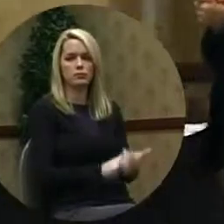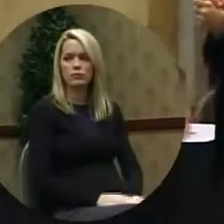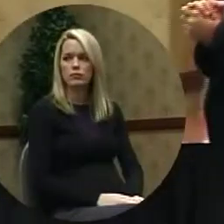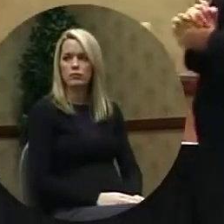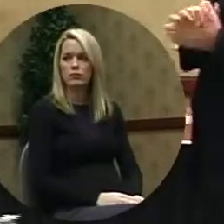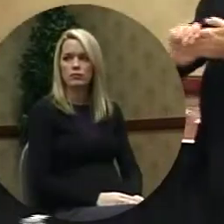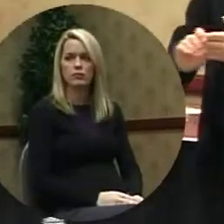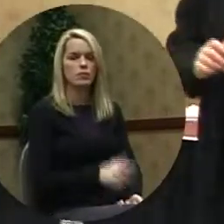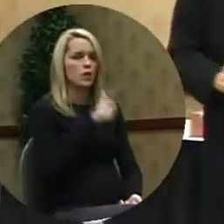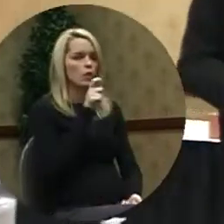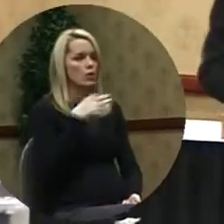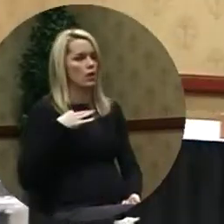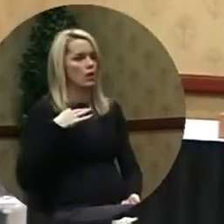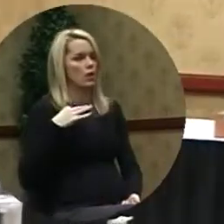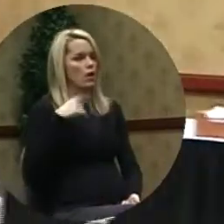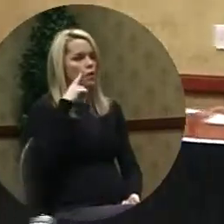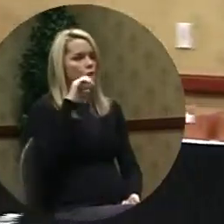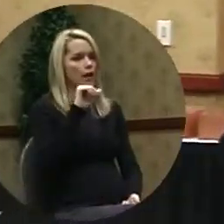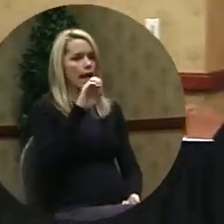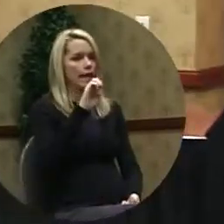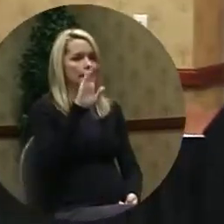Who would like to go next with a case presentation?